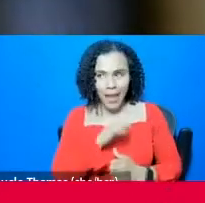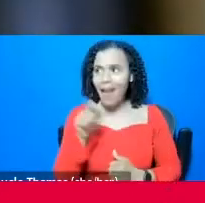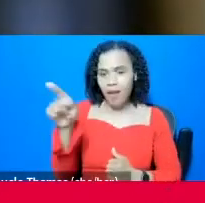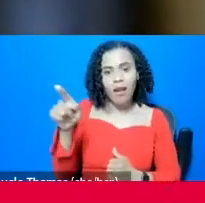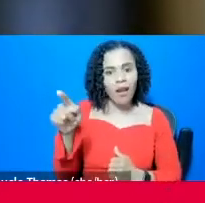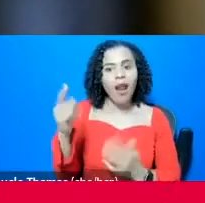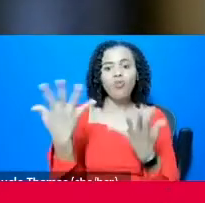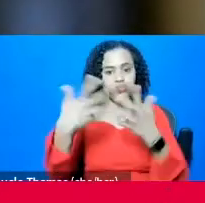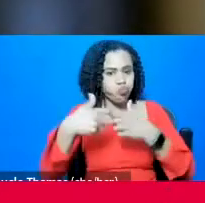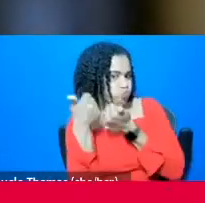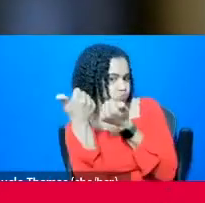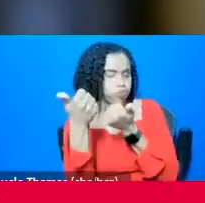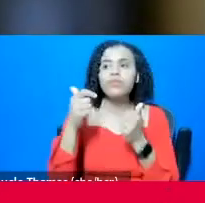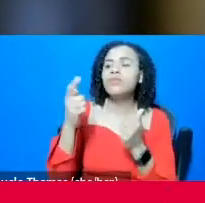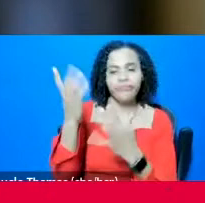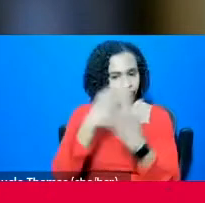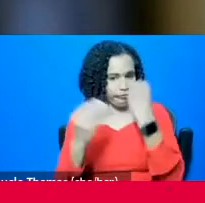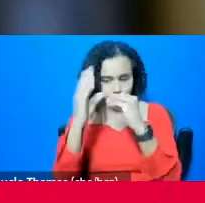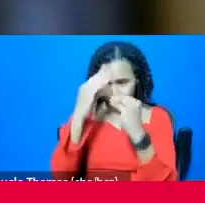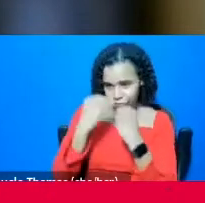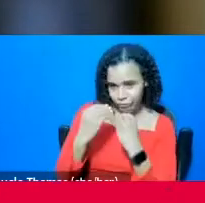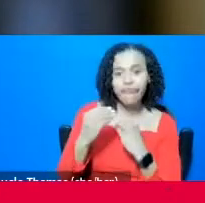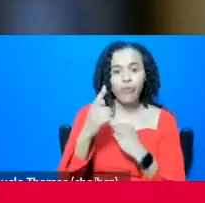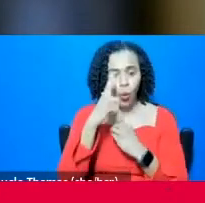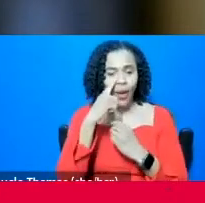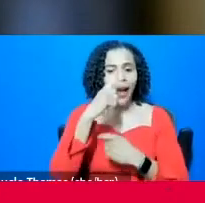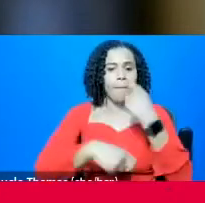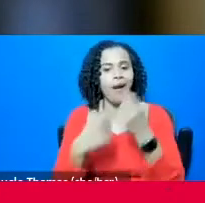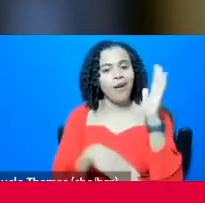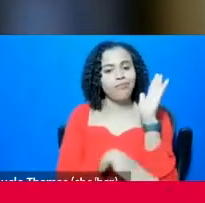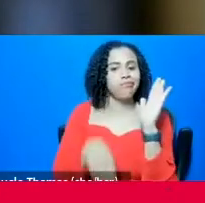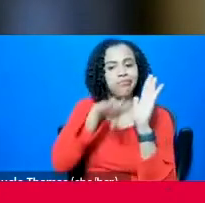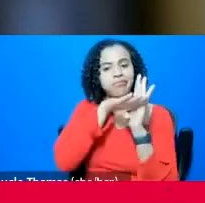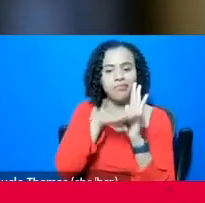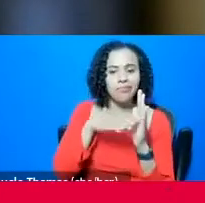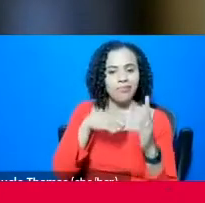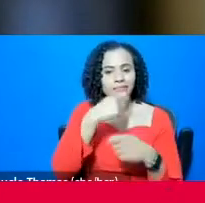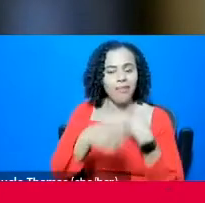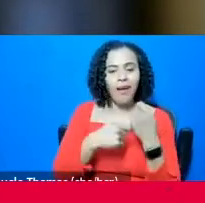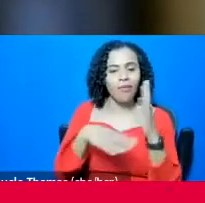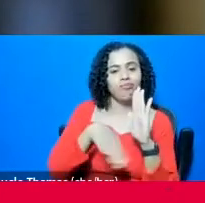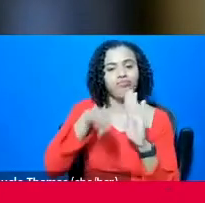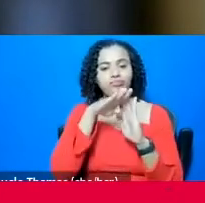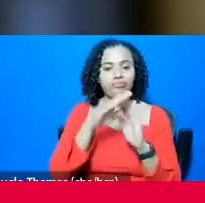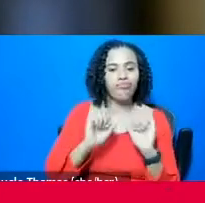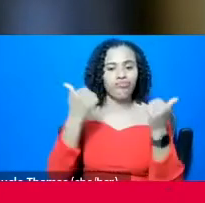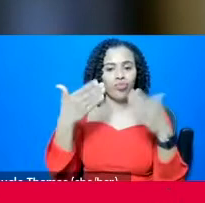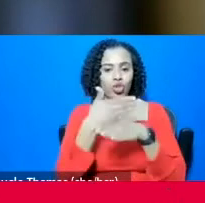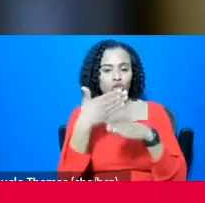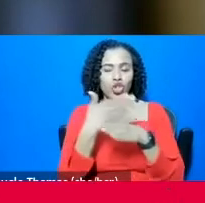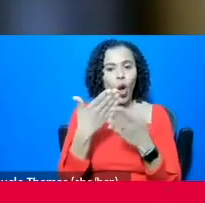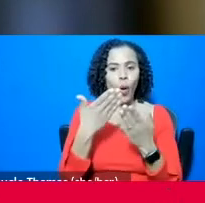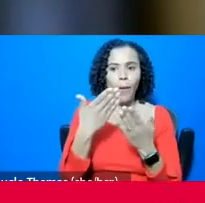of what society wanted them to know about, to then get high-powered jobs where they could claim to be from an esteemed institution. So universities in